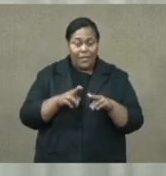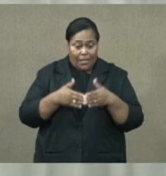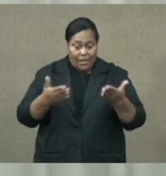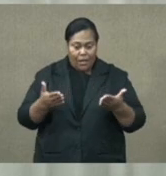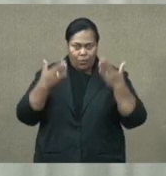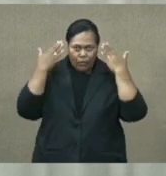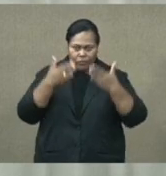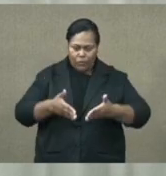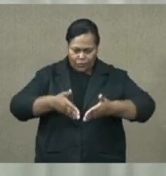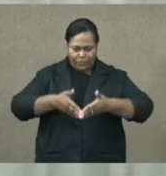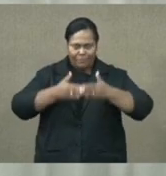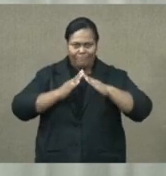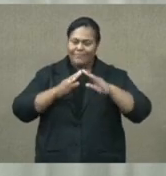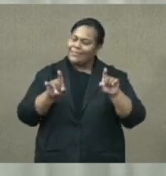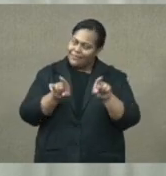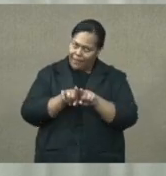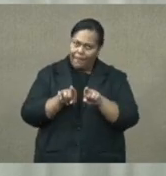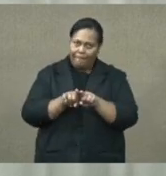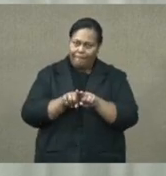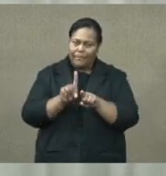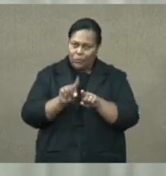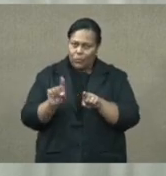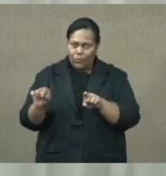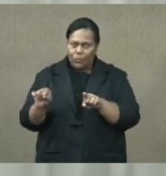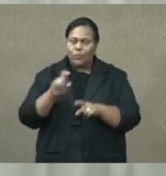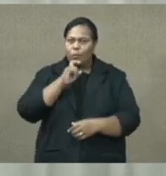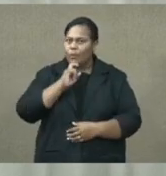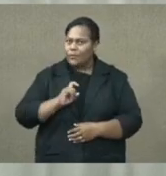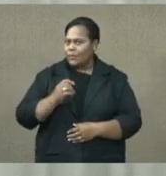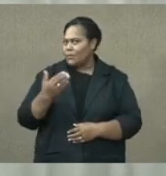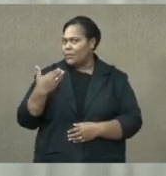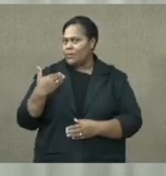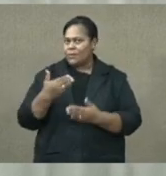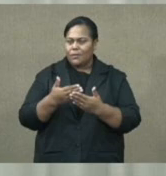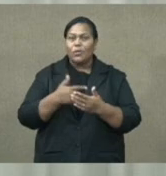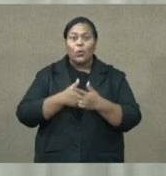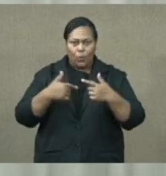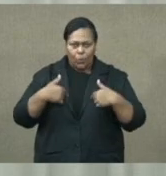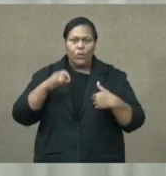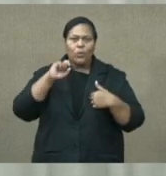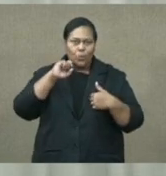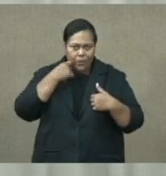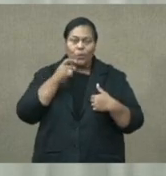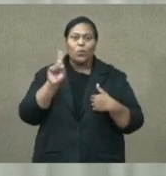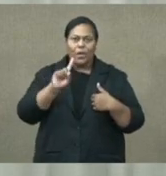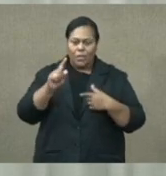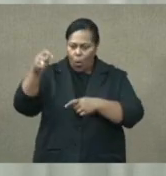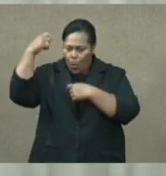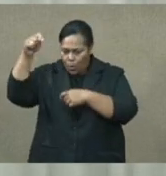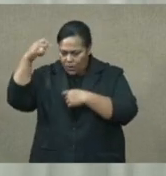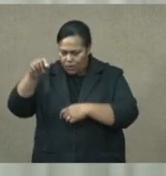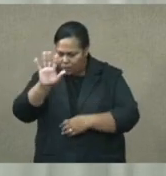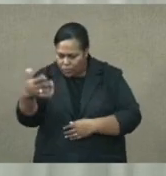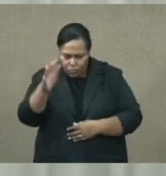establishing the exact position. We will be conducting mandatory audits and associated checks and